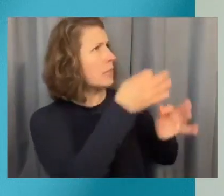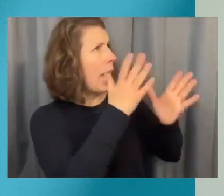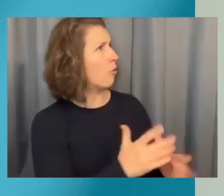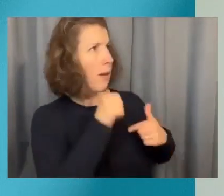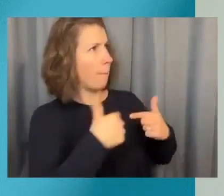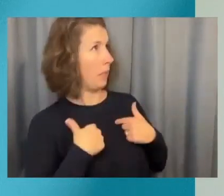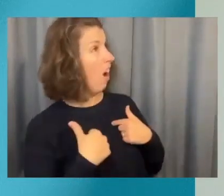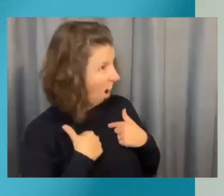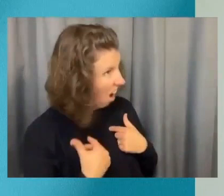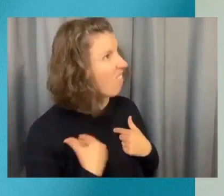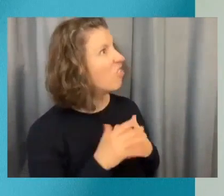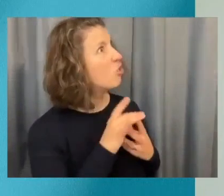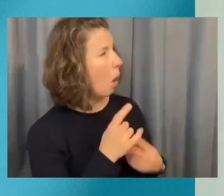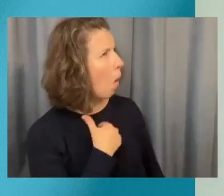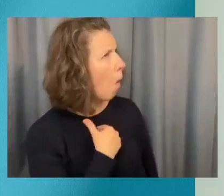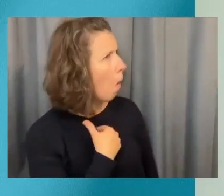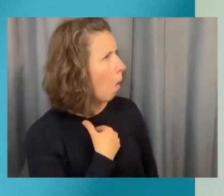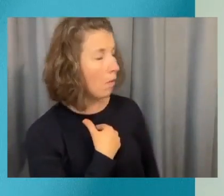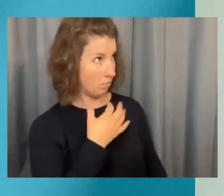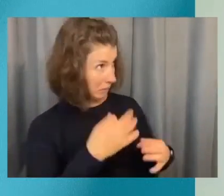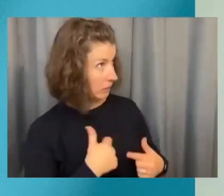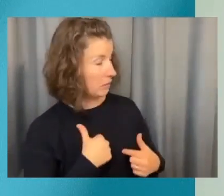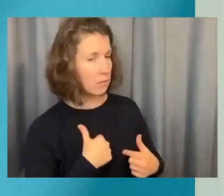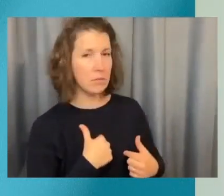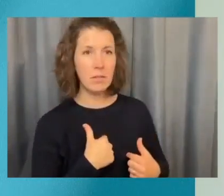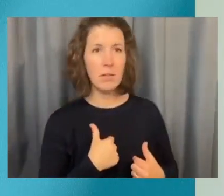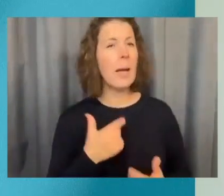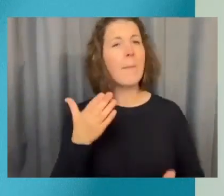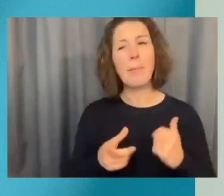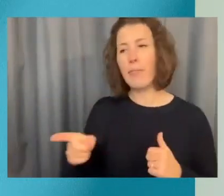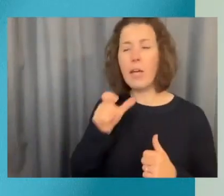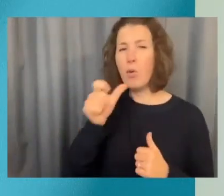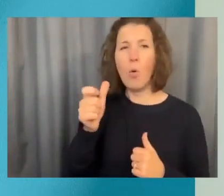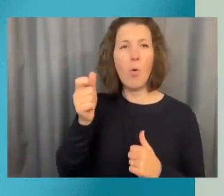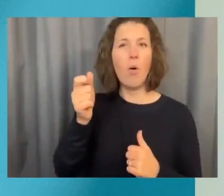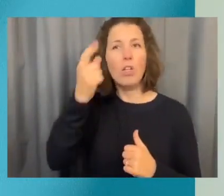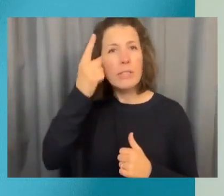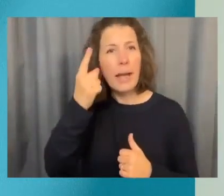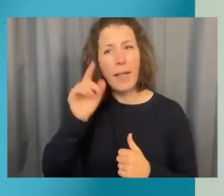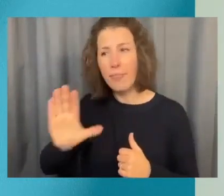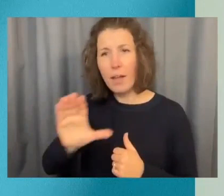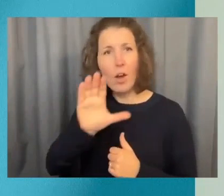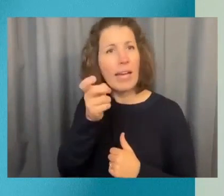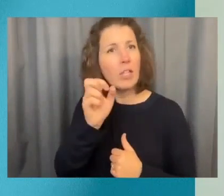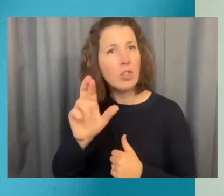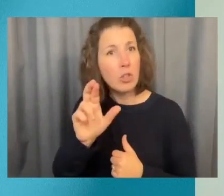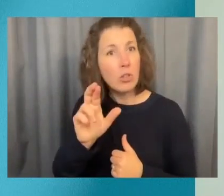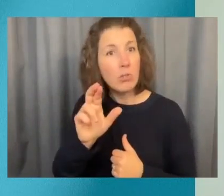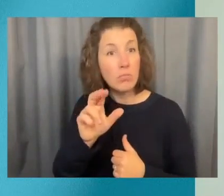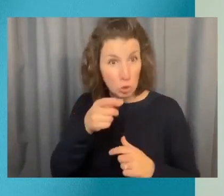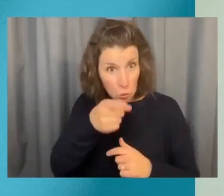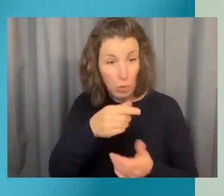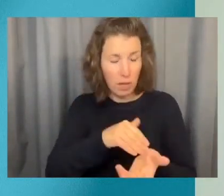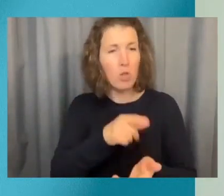conversation? And part of that is maybe they don't feel like they understand the cancer that they have, and you are the expert. I think the second piece is like you have